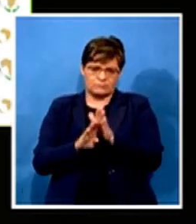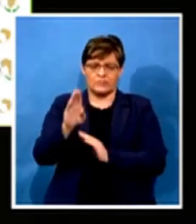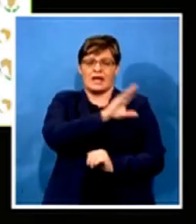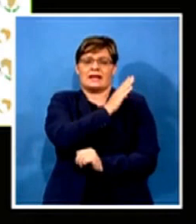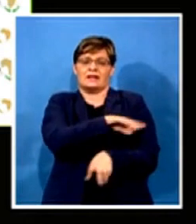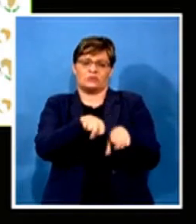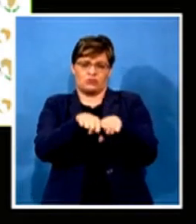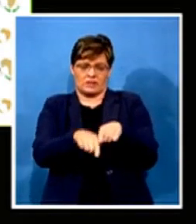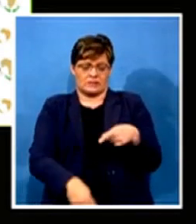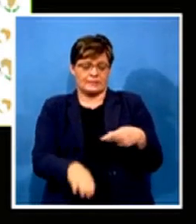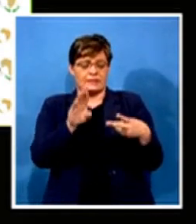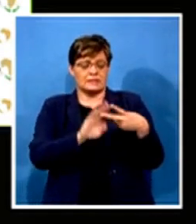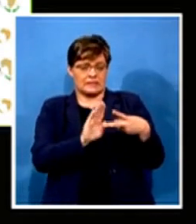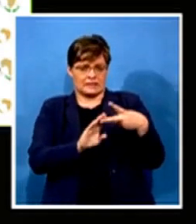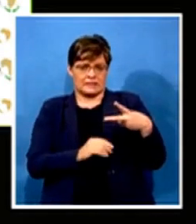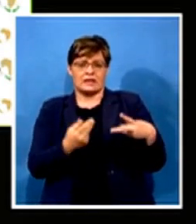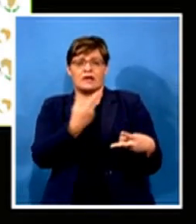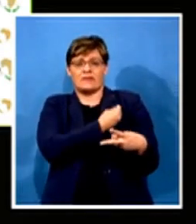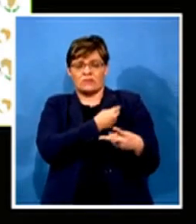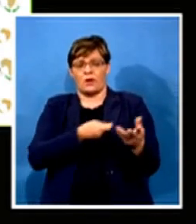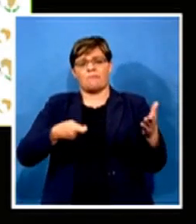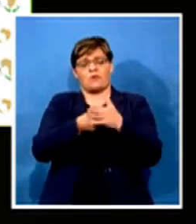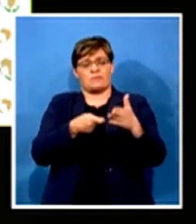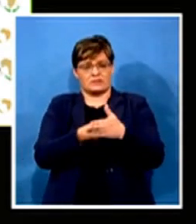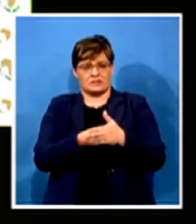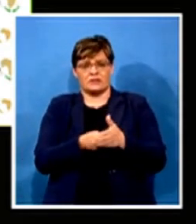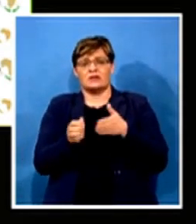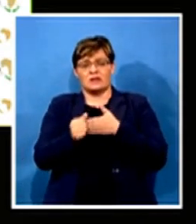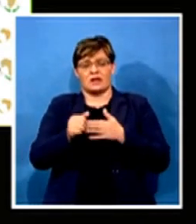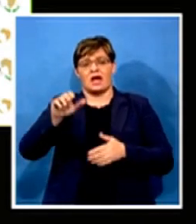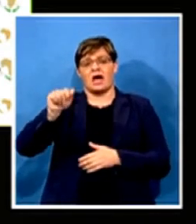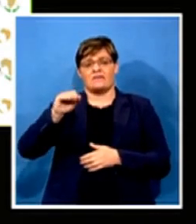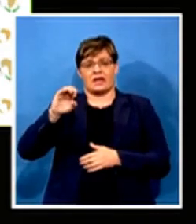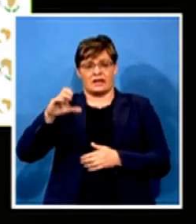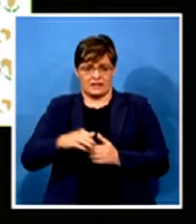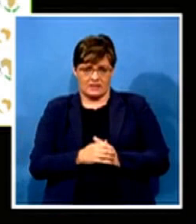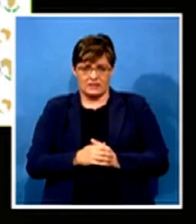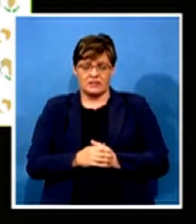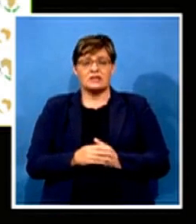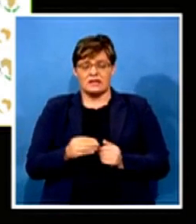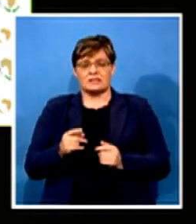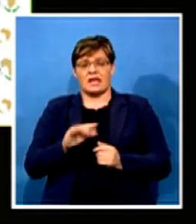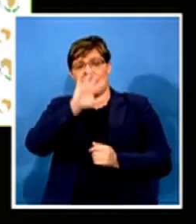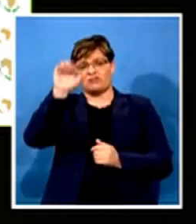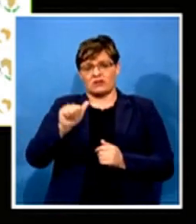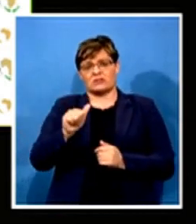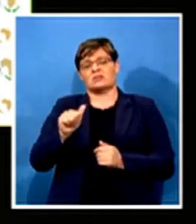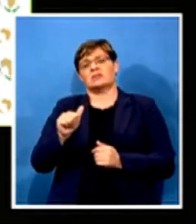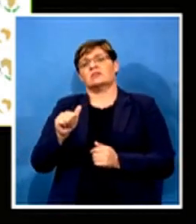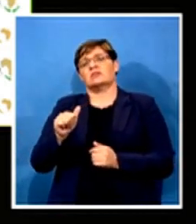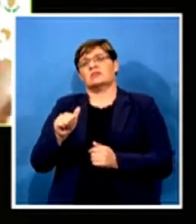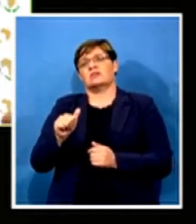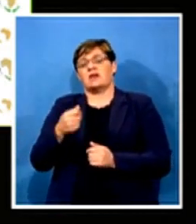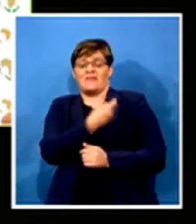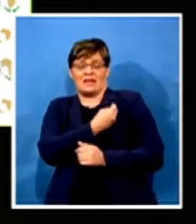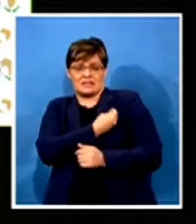vaccine procurement, which is led by the AVAC, which is the African Vaccine Acquisition Task Team. And then the third, of course, is the preparatory.